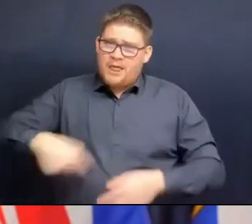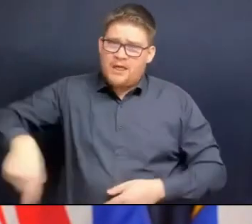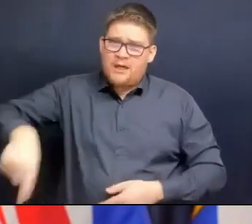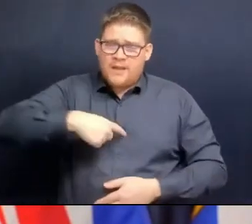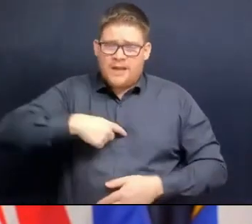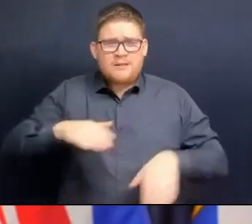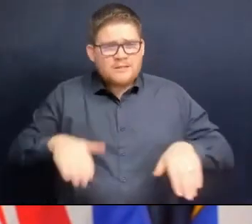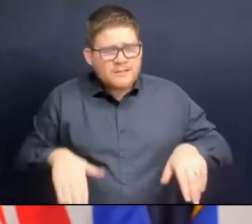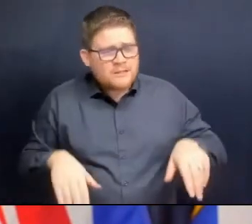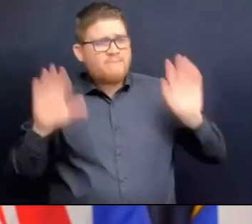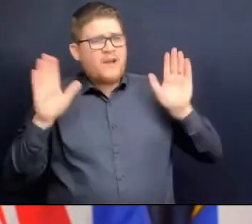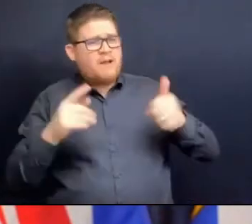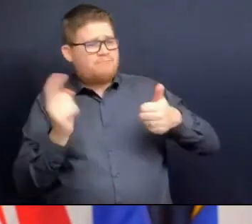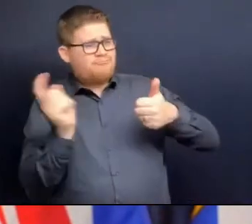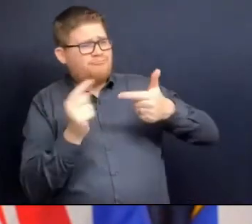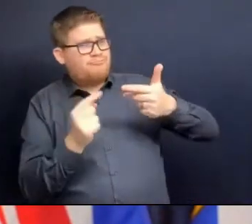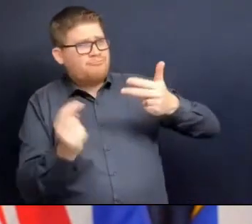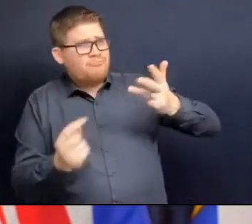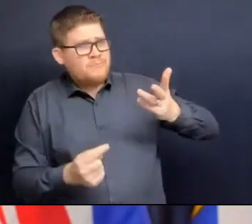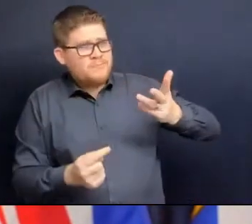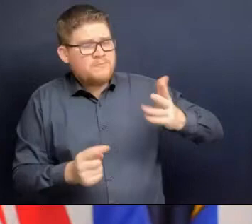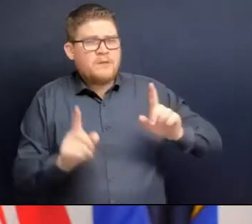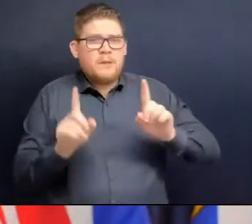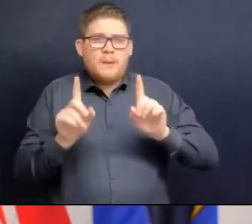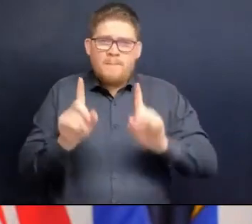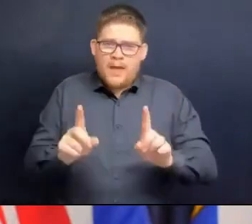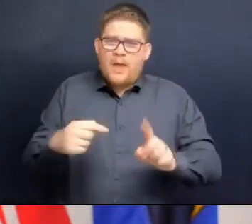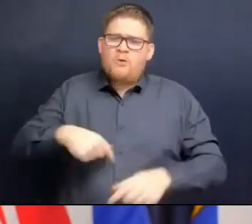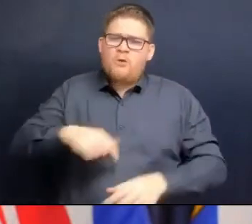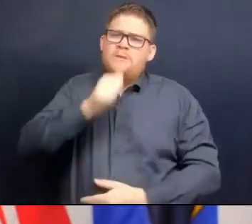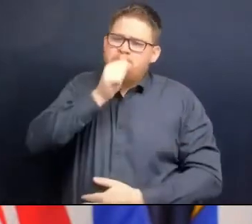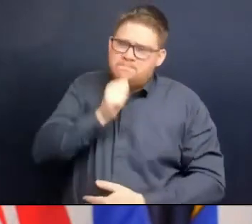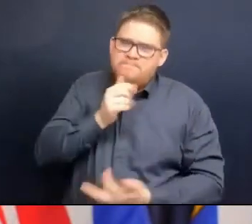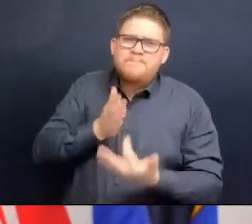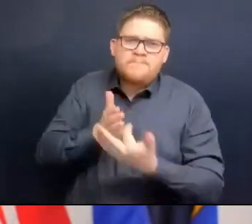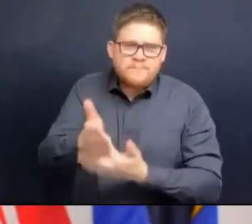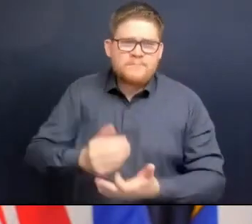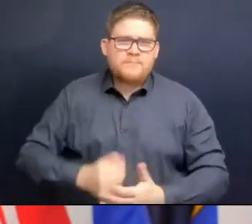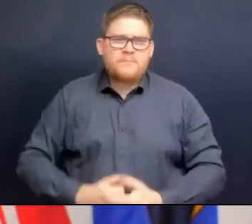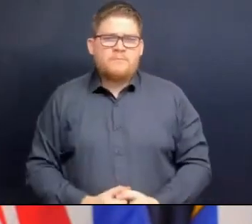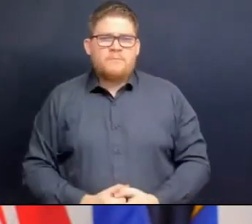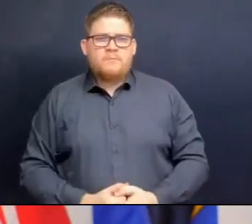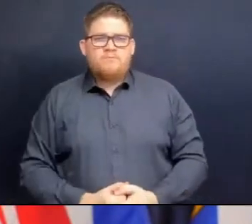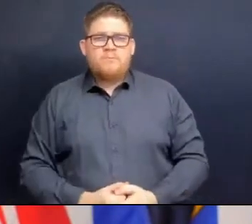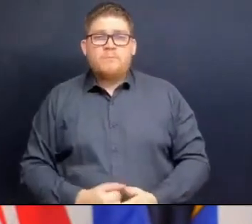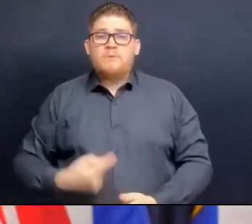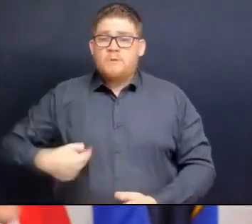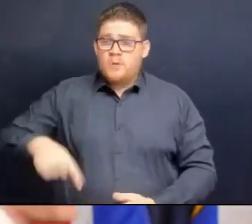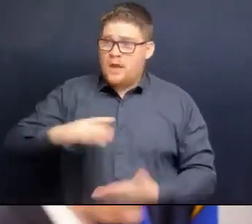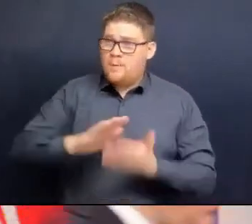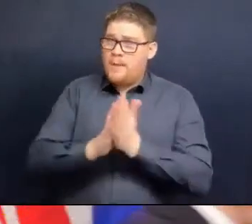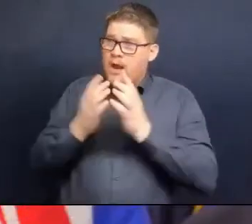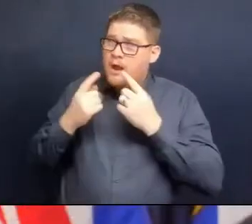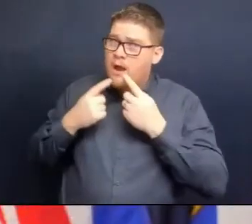themselves. I'm so proud to live in this place, and I'm so proud of them. And when there are successes, they are their successes.